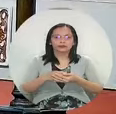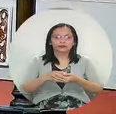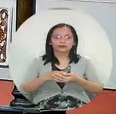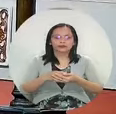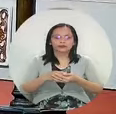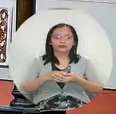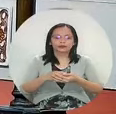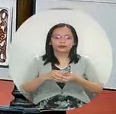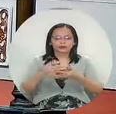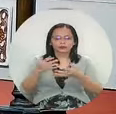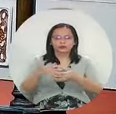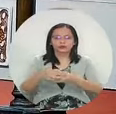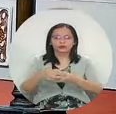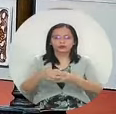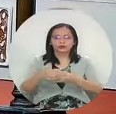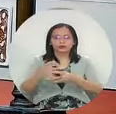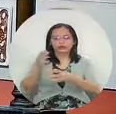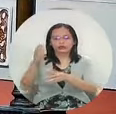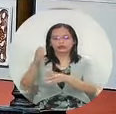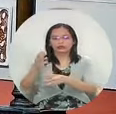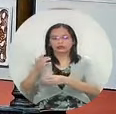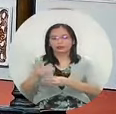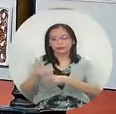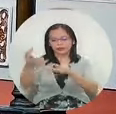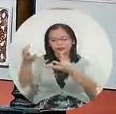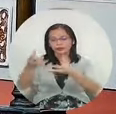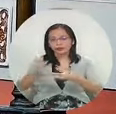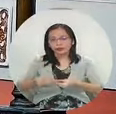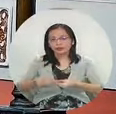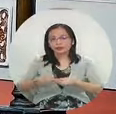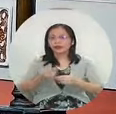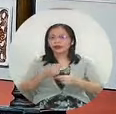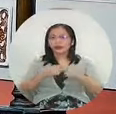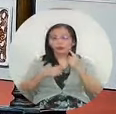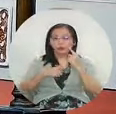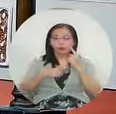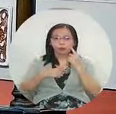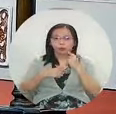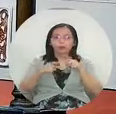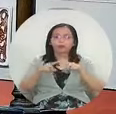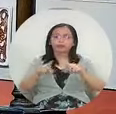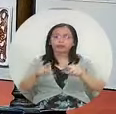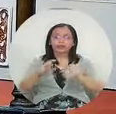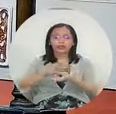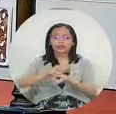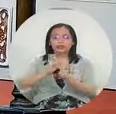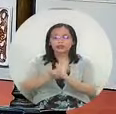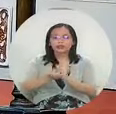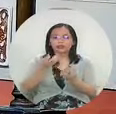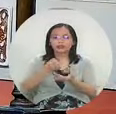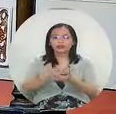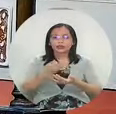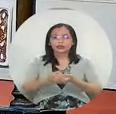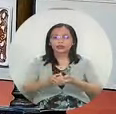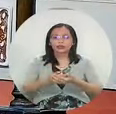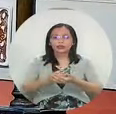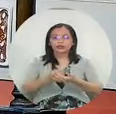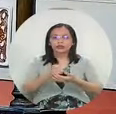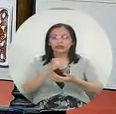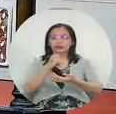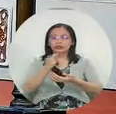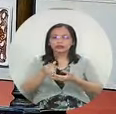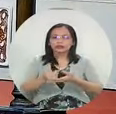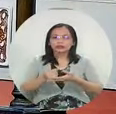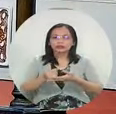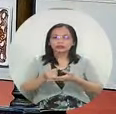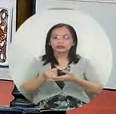ang chewing gum. Pero ang sinsiwa niya dawata. Nga naman, ingon si J.O. Grooms, if I accepted that, the lady